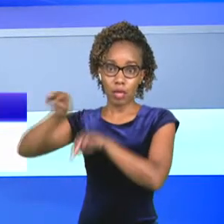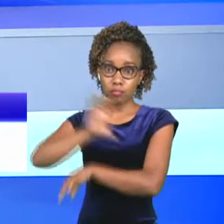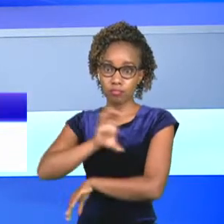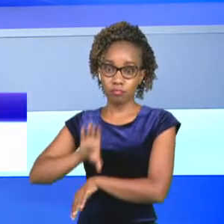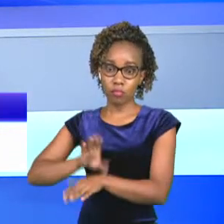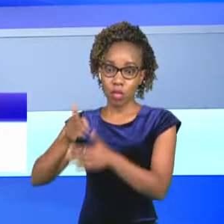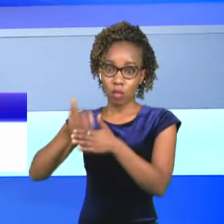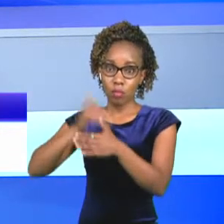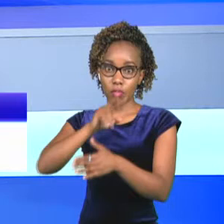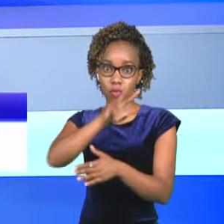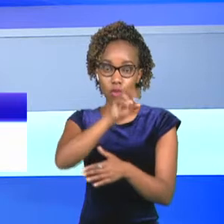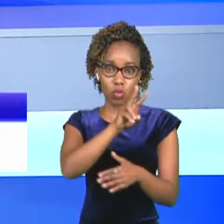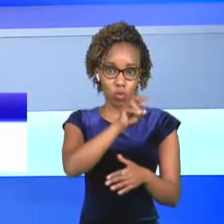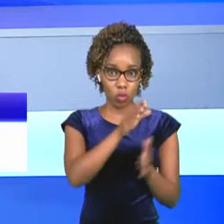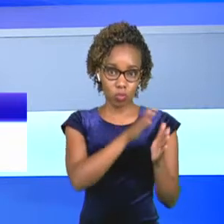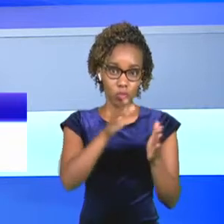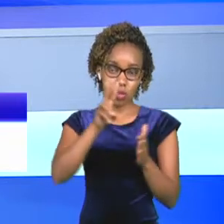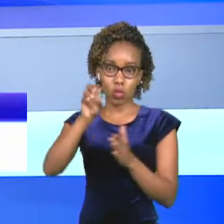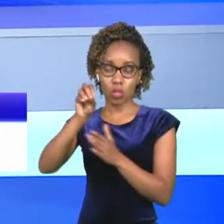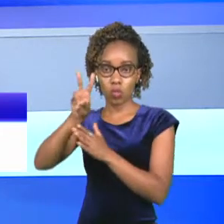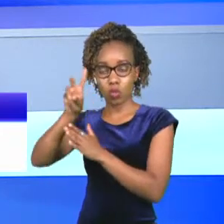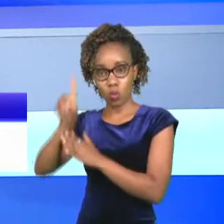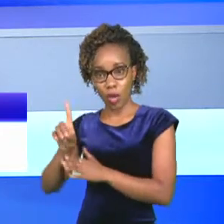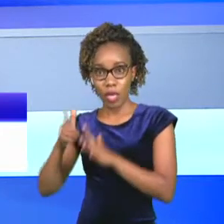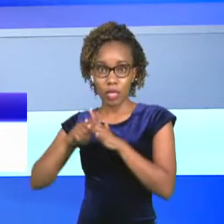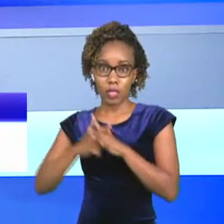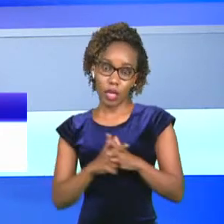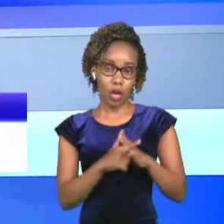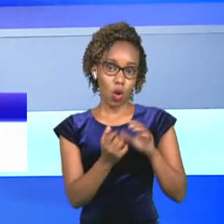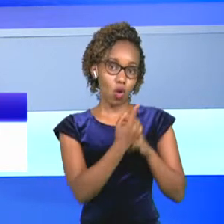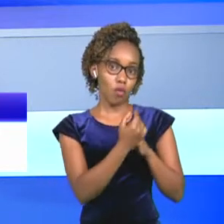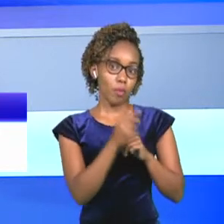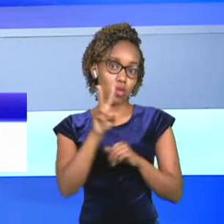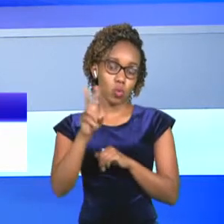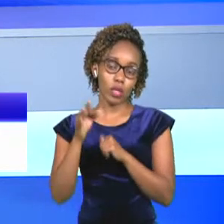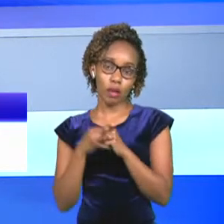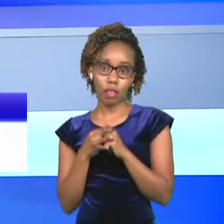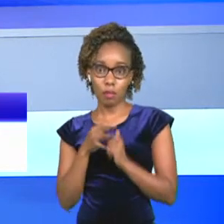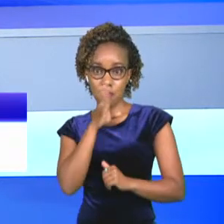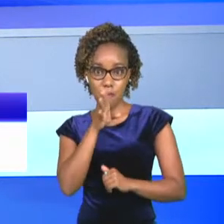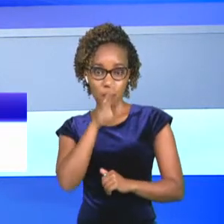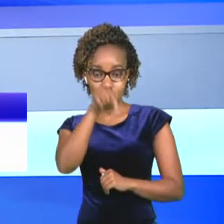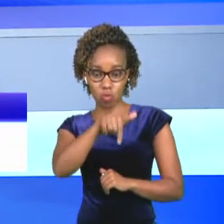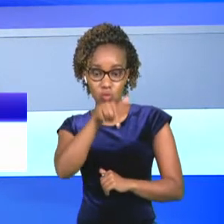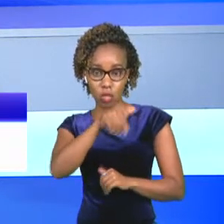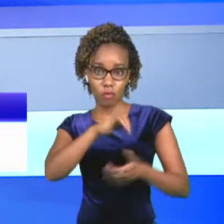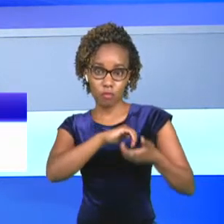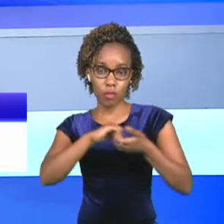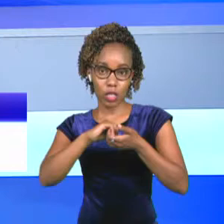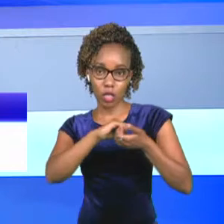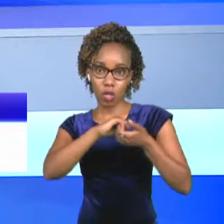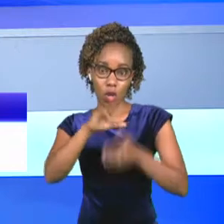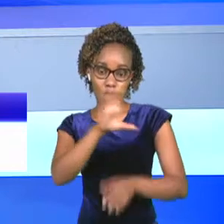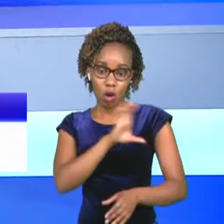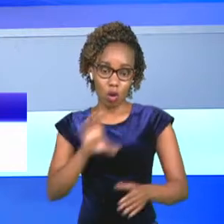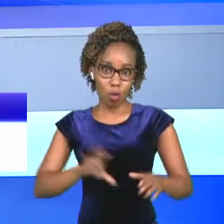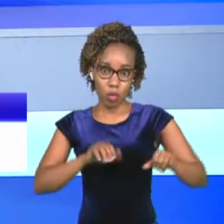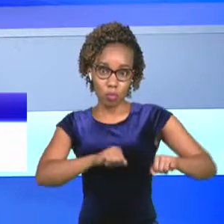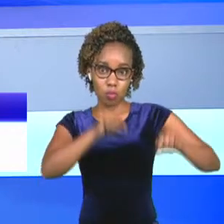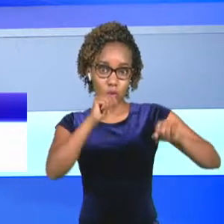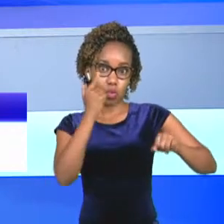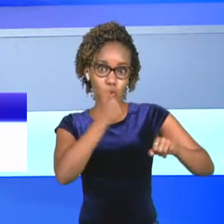of the 2020-2021 season expected to begin on November 28th. In a statement released today by the Federation, the committee will be chaired